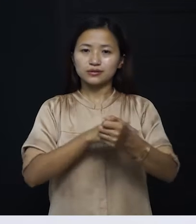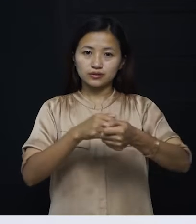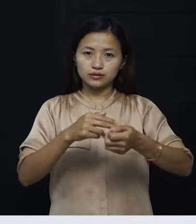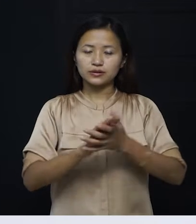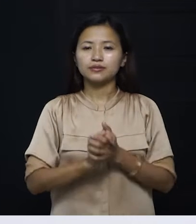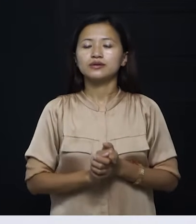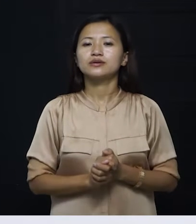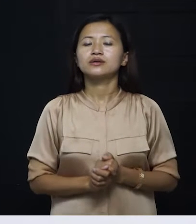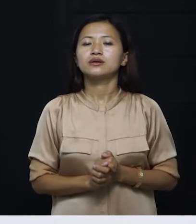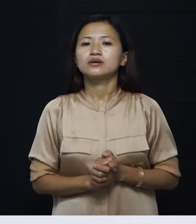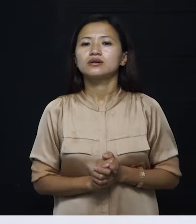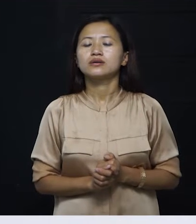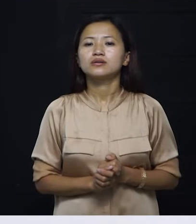of